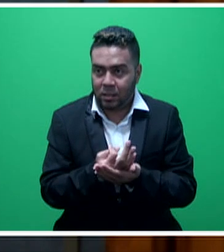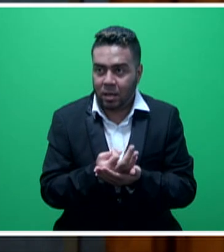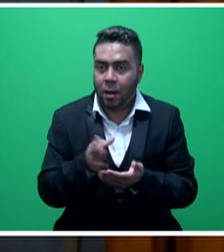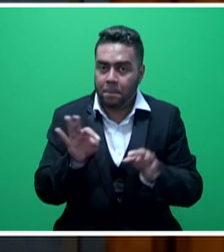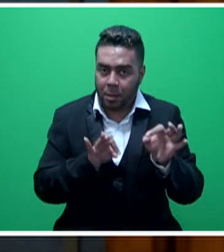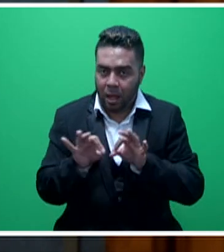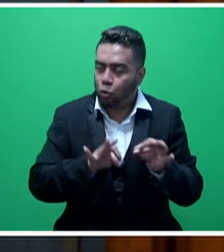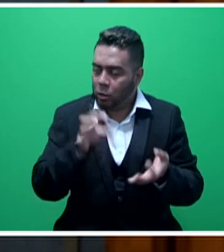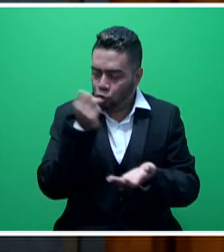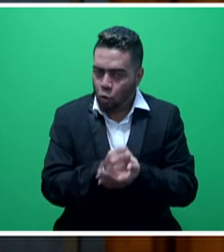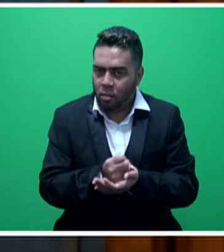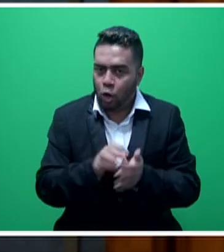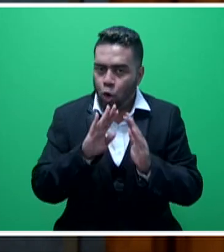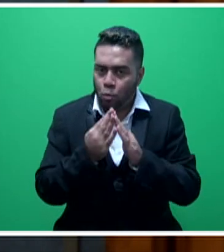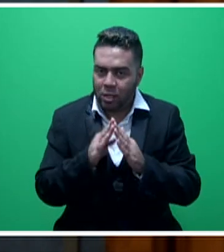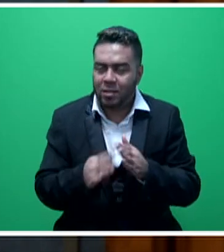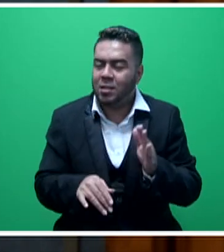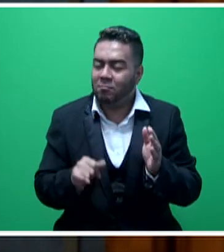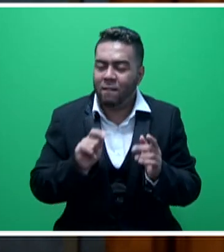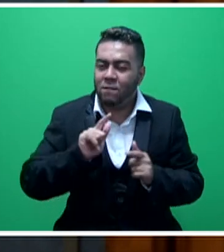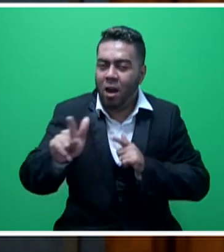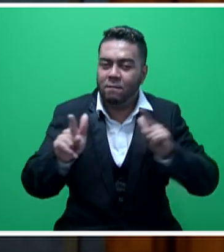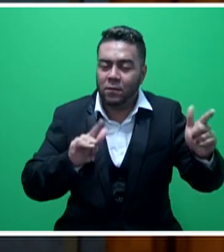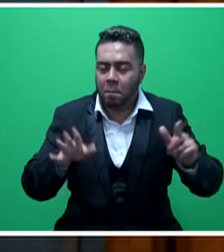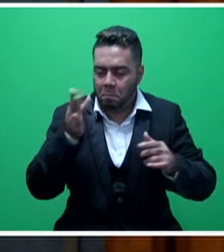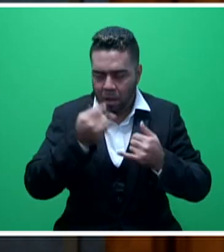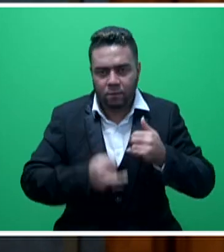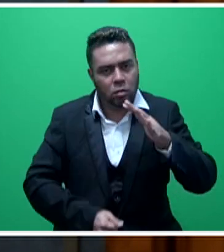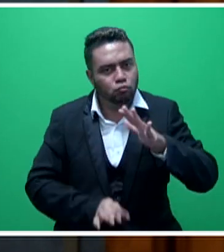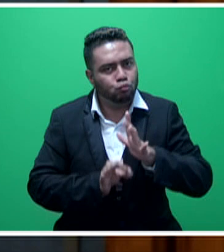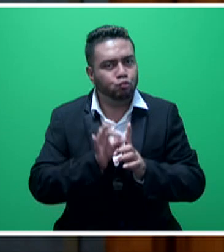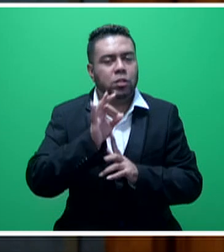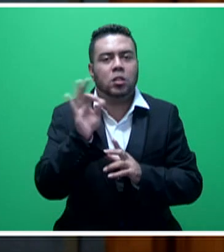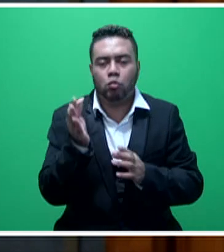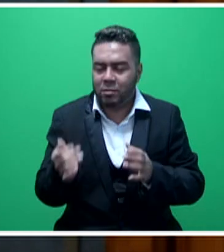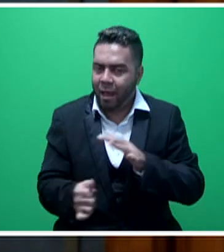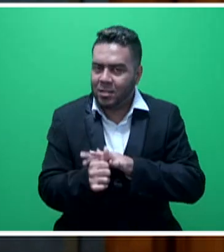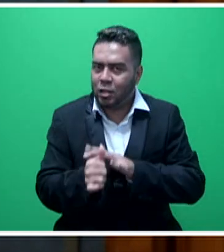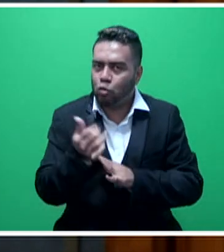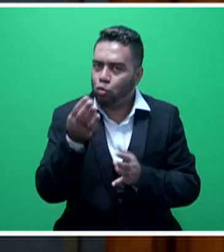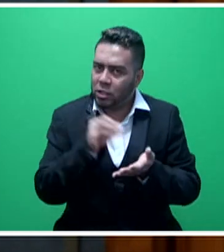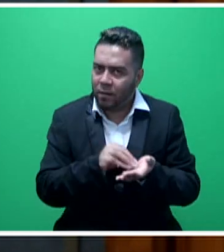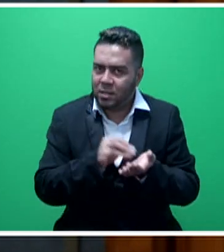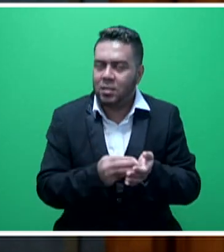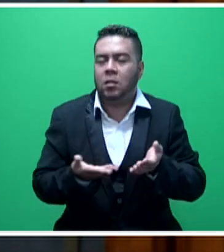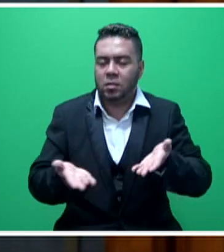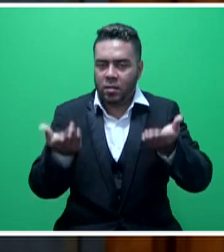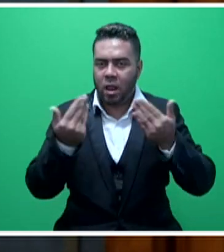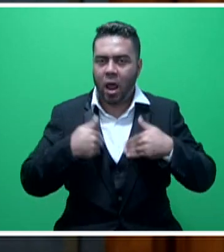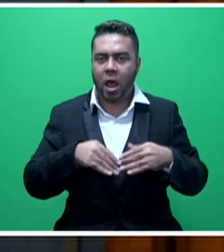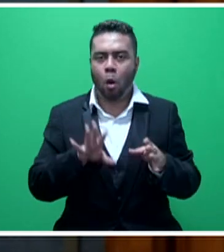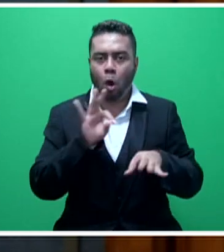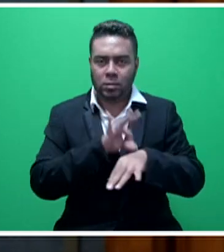that communities in hard-to-reach places have increased access to specialist services offered at our major